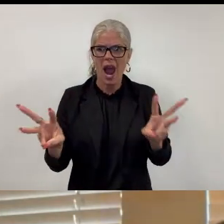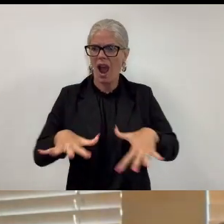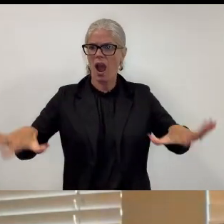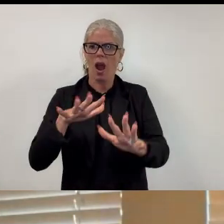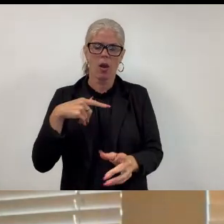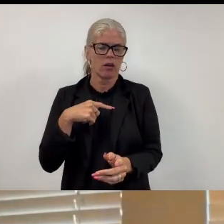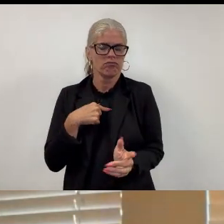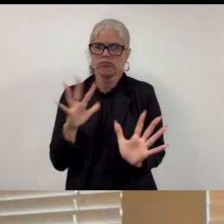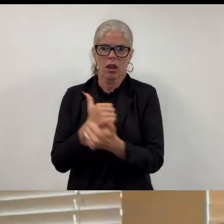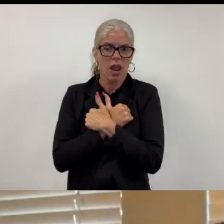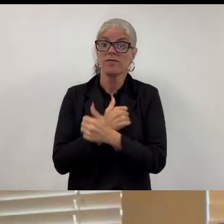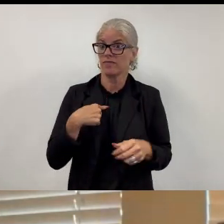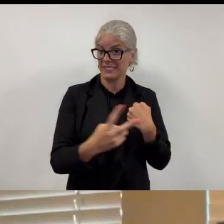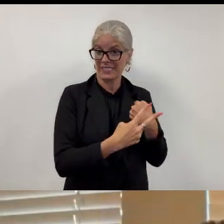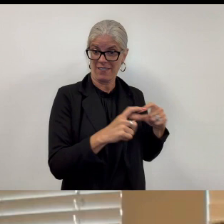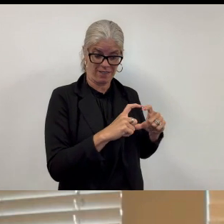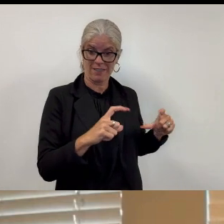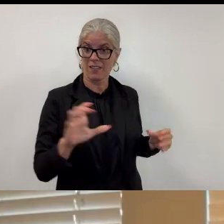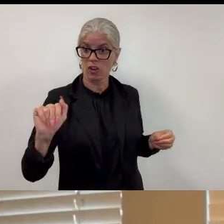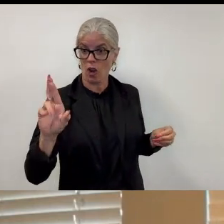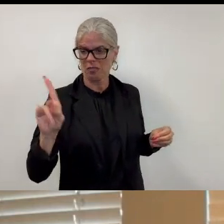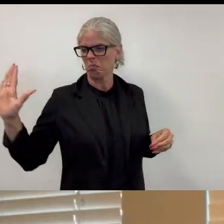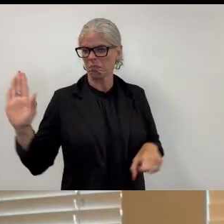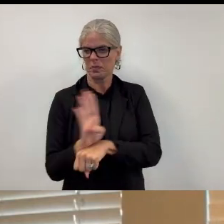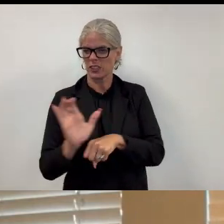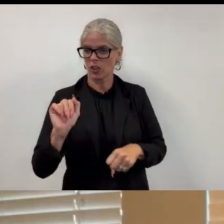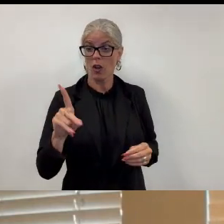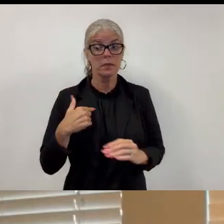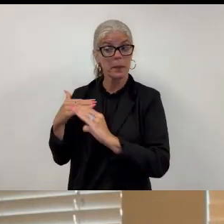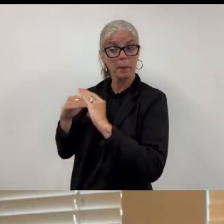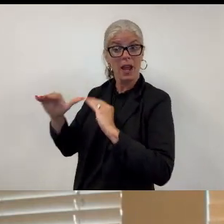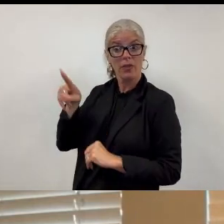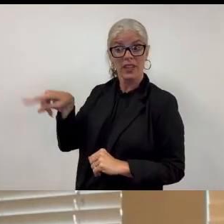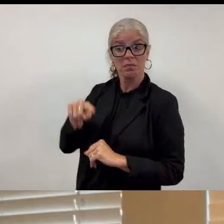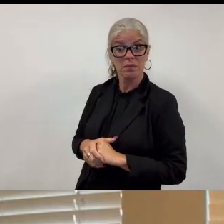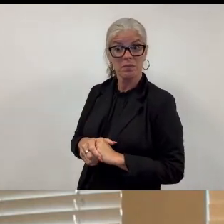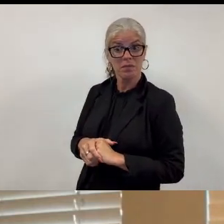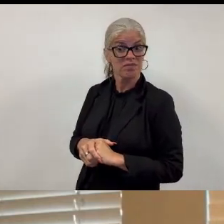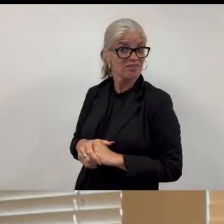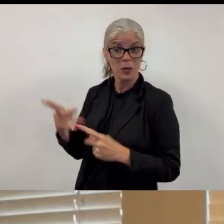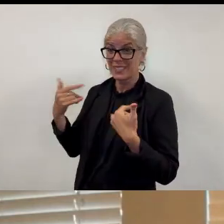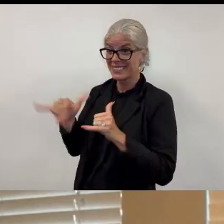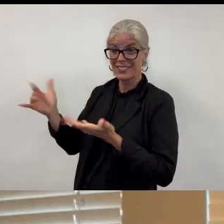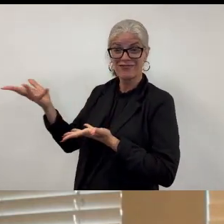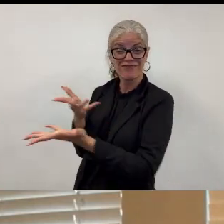smitten. And so I got home. I had the business card from when I got at checkout. Then I emailed the person, and we are continuing